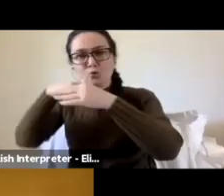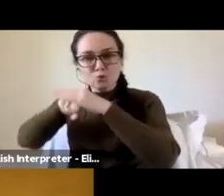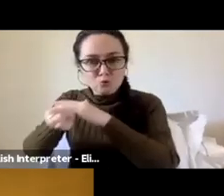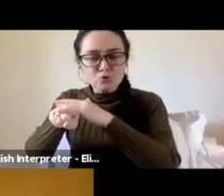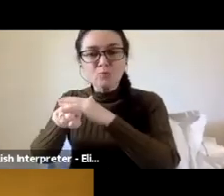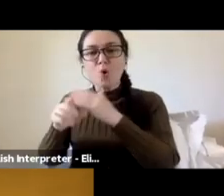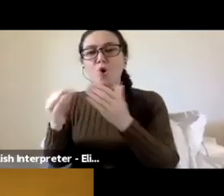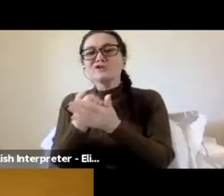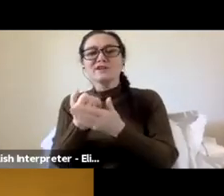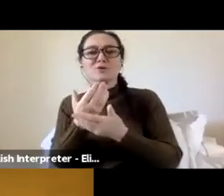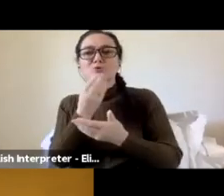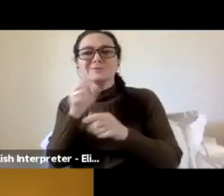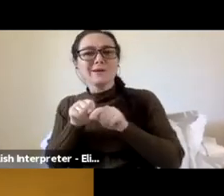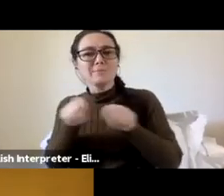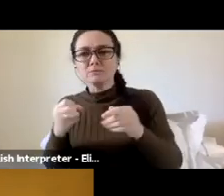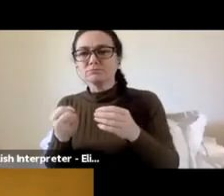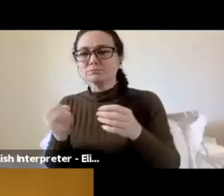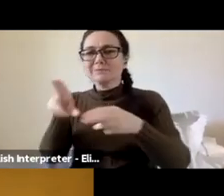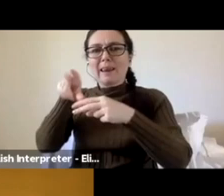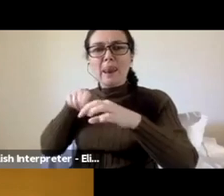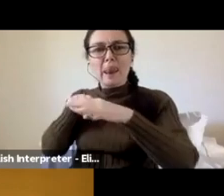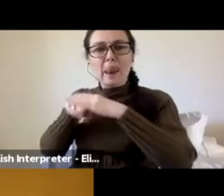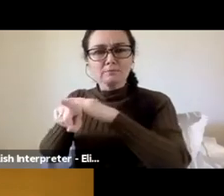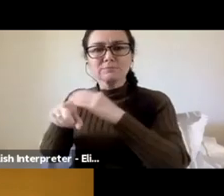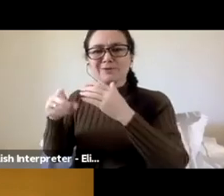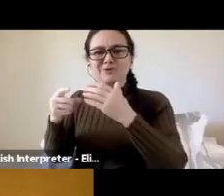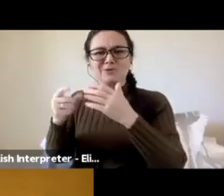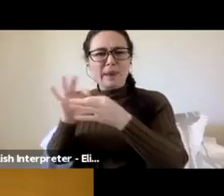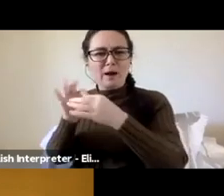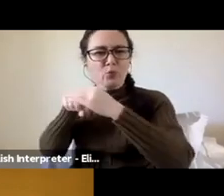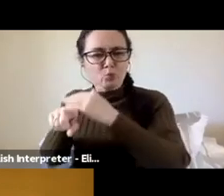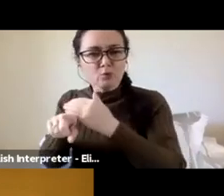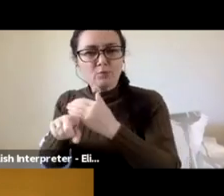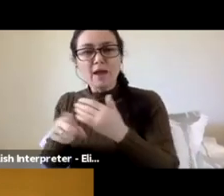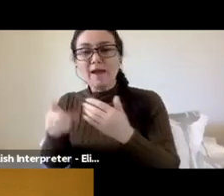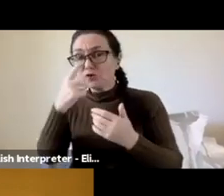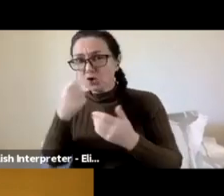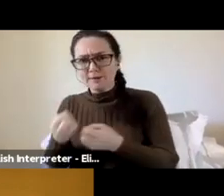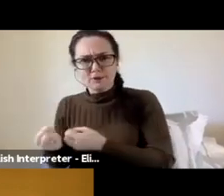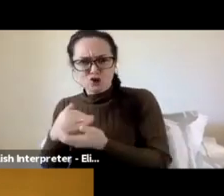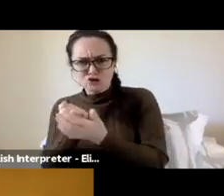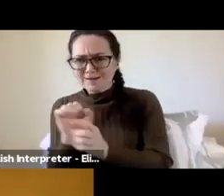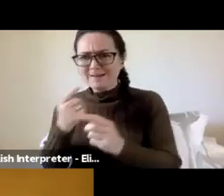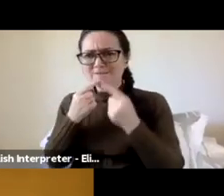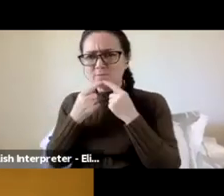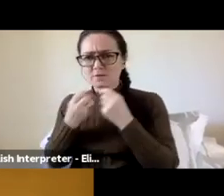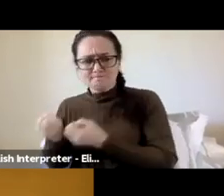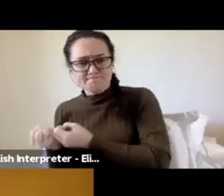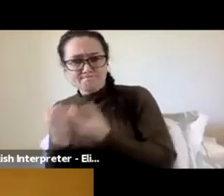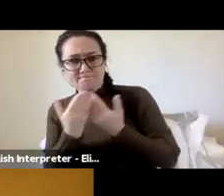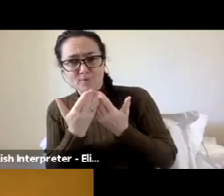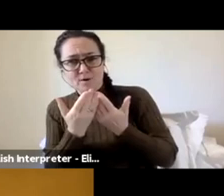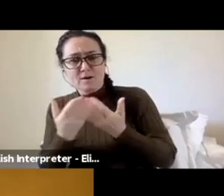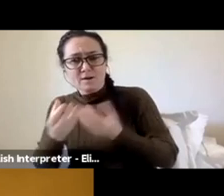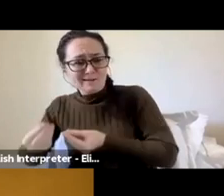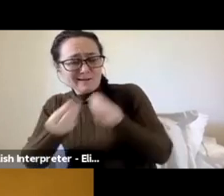share by email, like any other supportive document or like, method that you can use for your advocacy to support